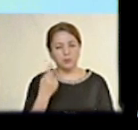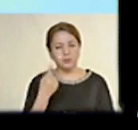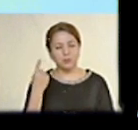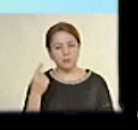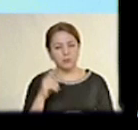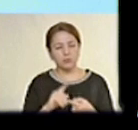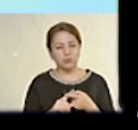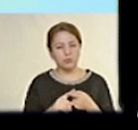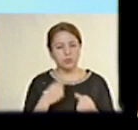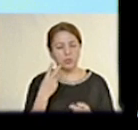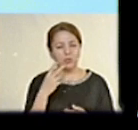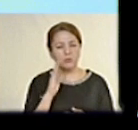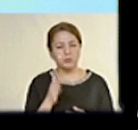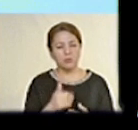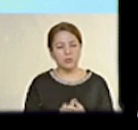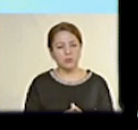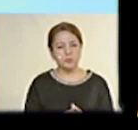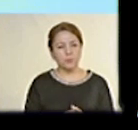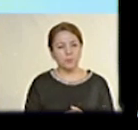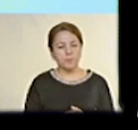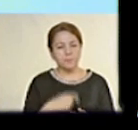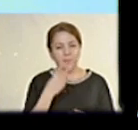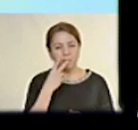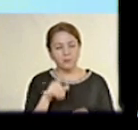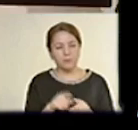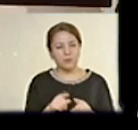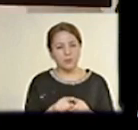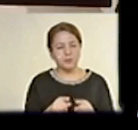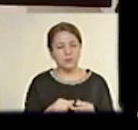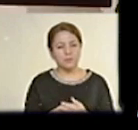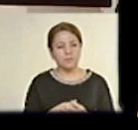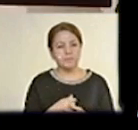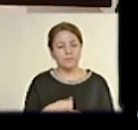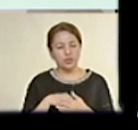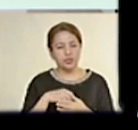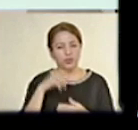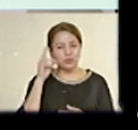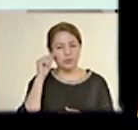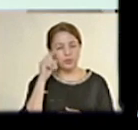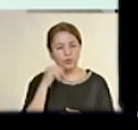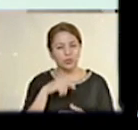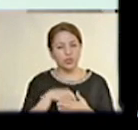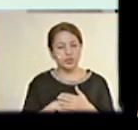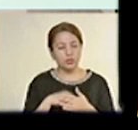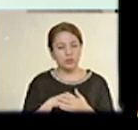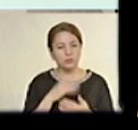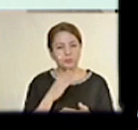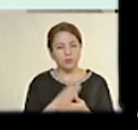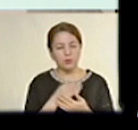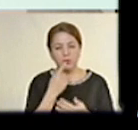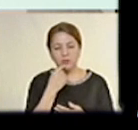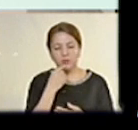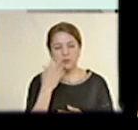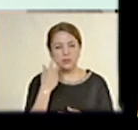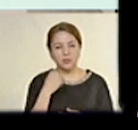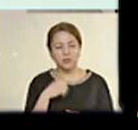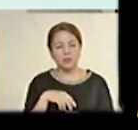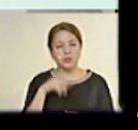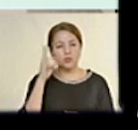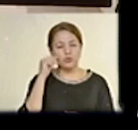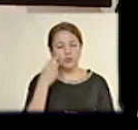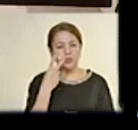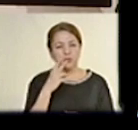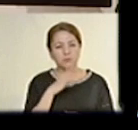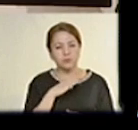ni qo'shsak 2 hosil bo'lyapti. Ko'rib turganingizdek, ya'ni aylanalarning ichida turgan qizil rangdagi son 2 hosil